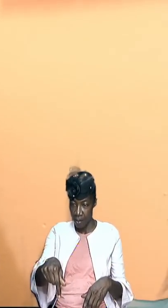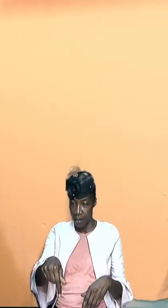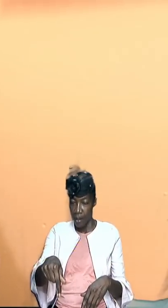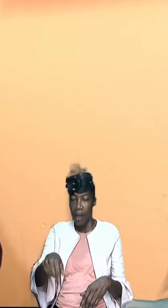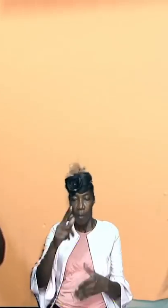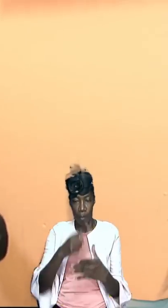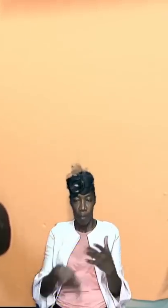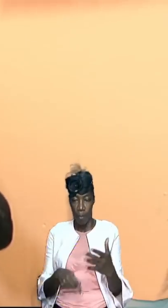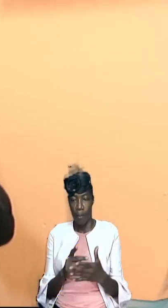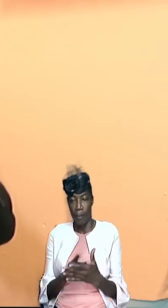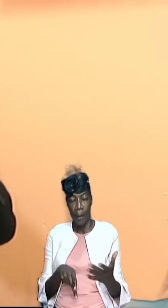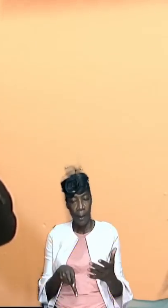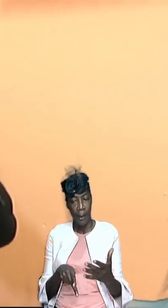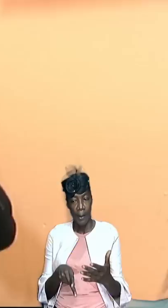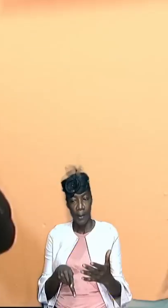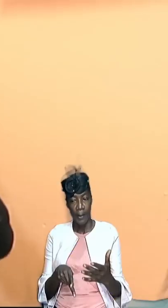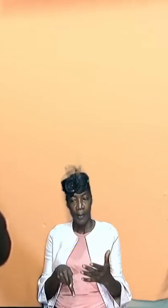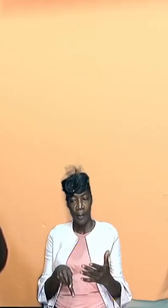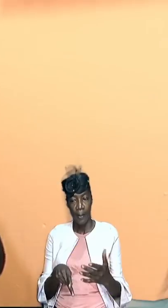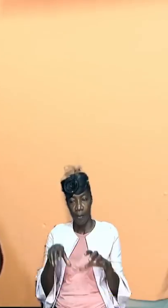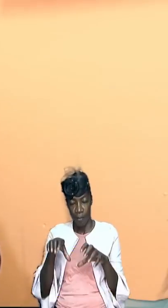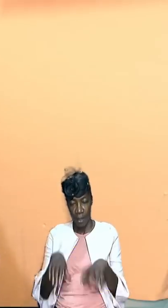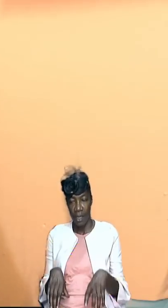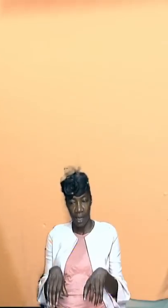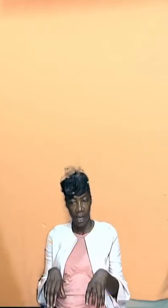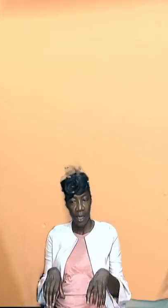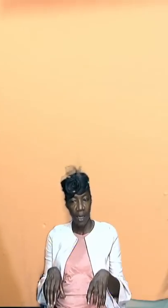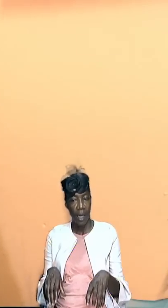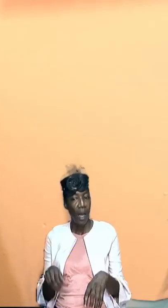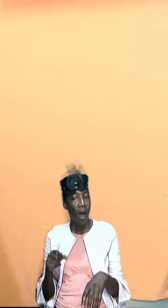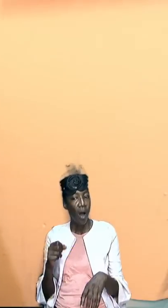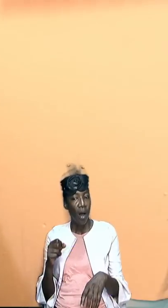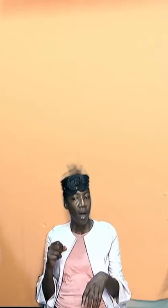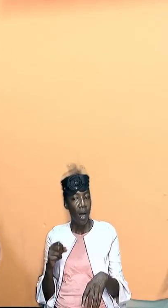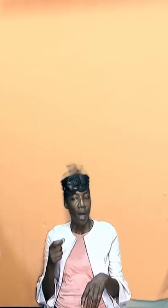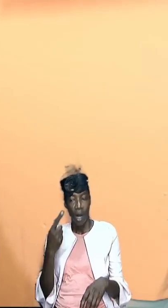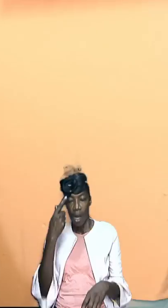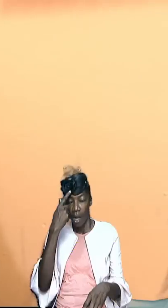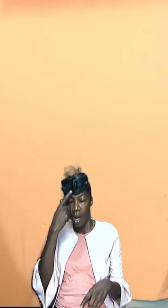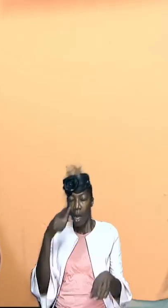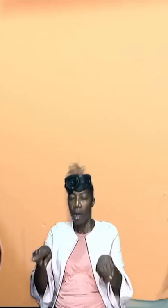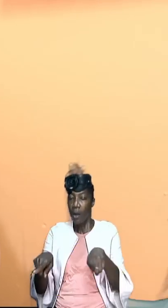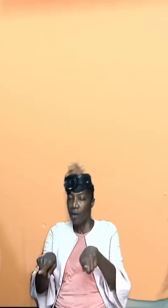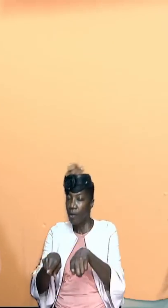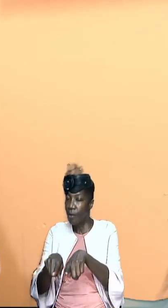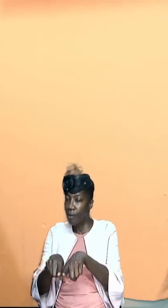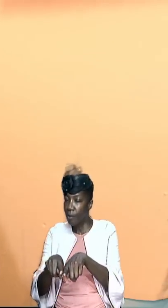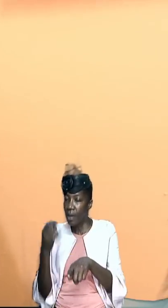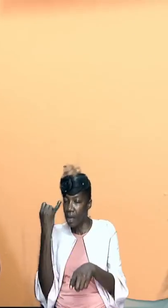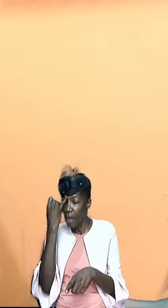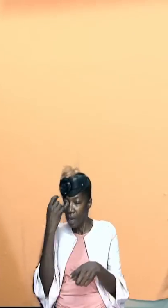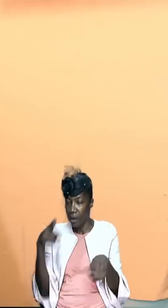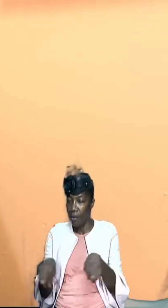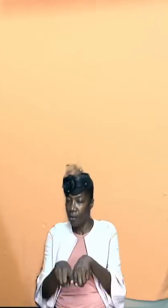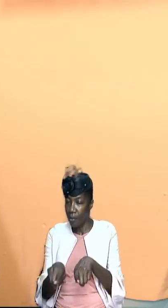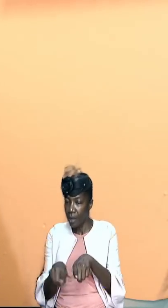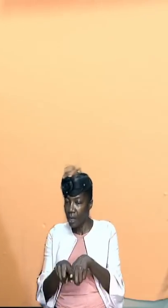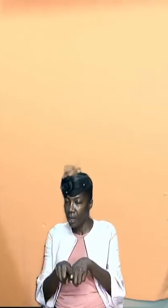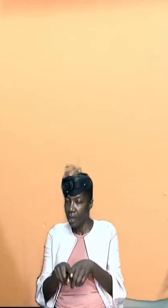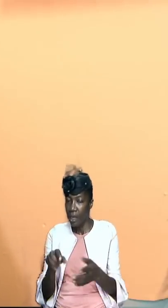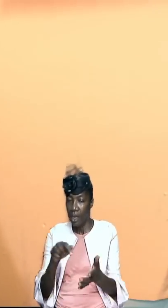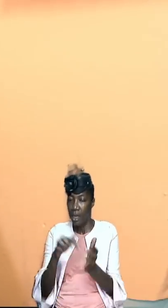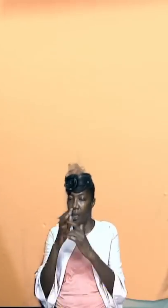point so that we can reaffirm the scriptures and reaffirm the facts that,